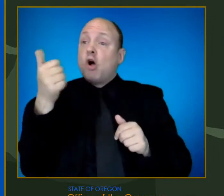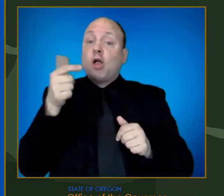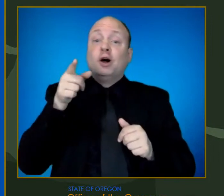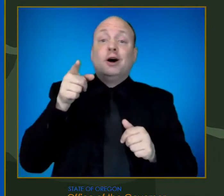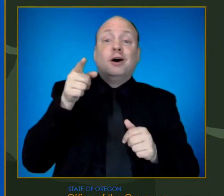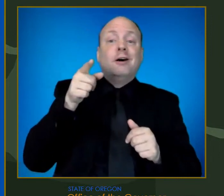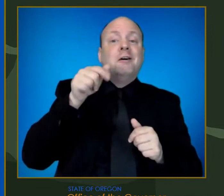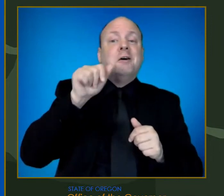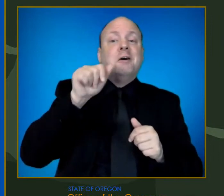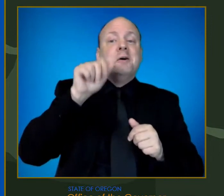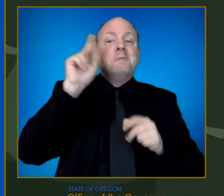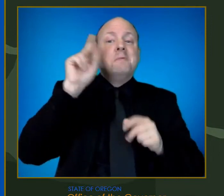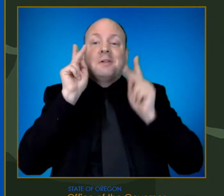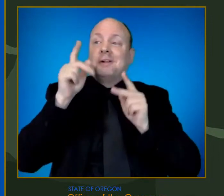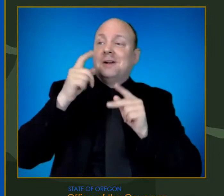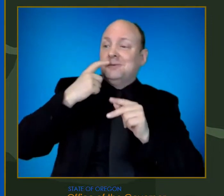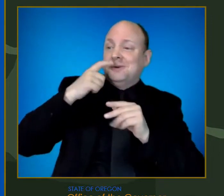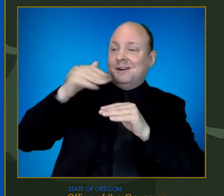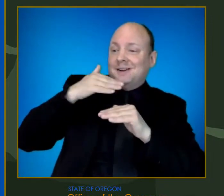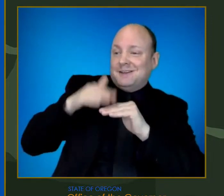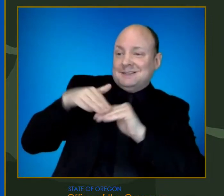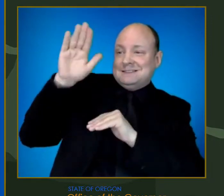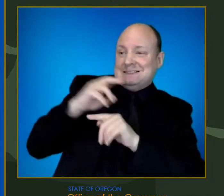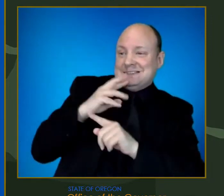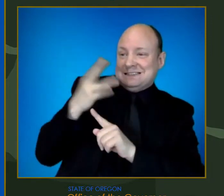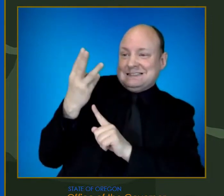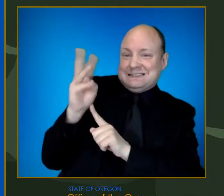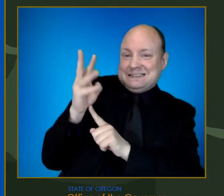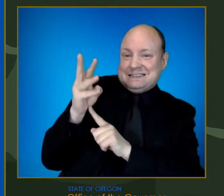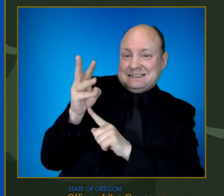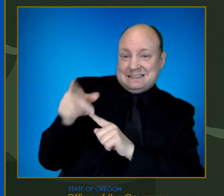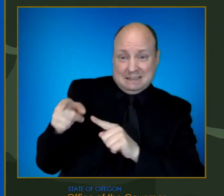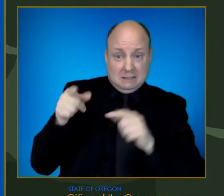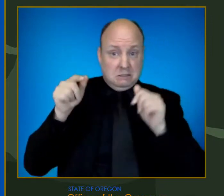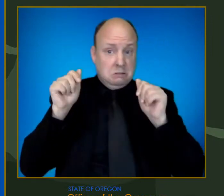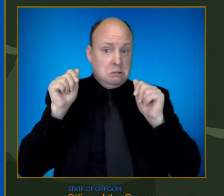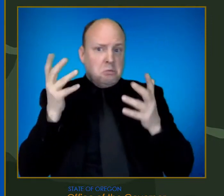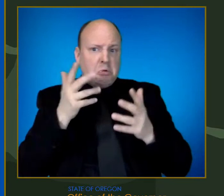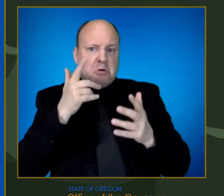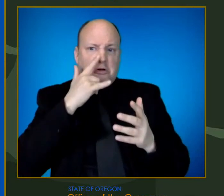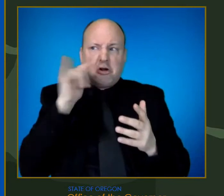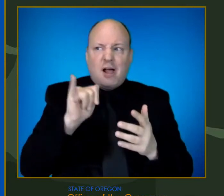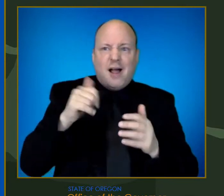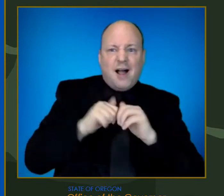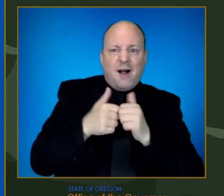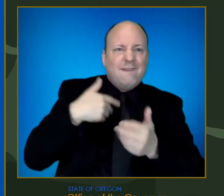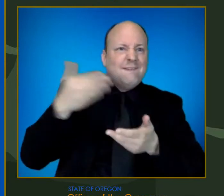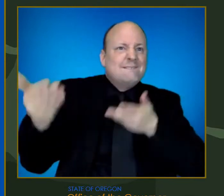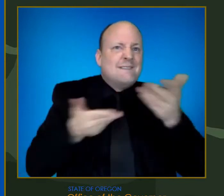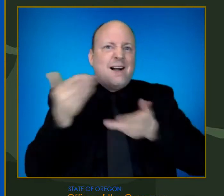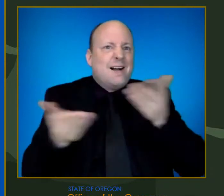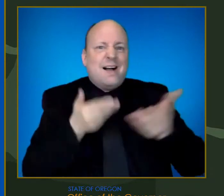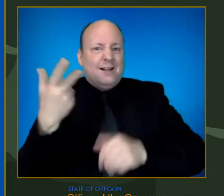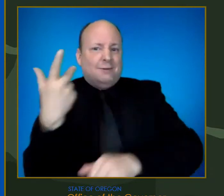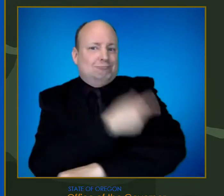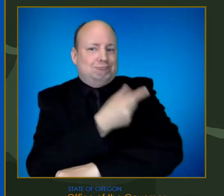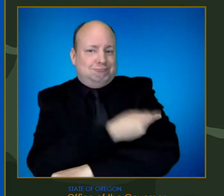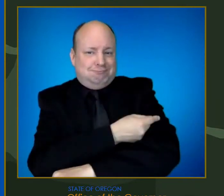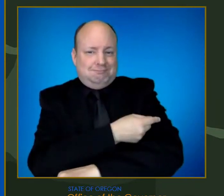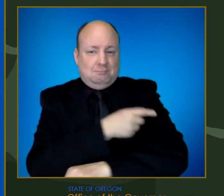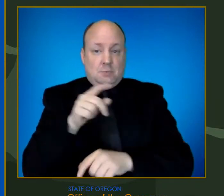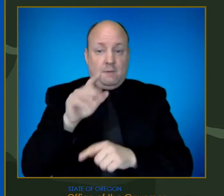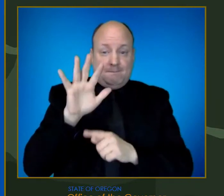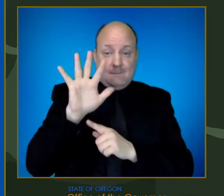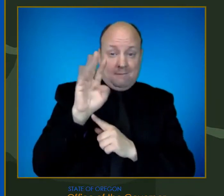quick overview on the progress of our vaccination efforts so far. More than 1.5 million Oregonians have received at least one dose of a